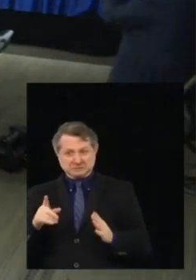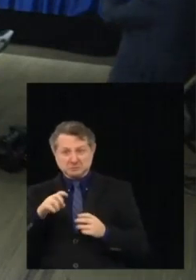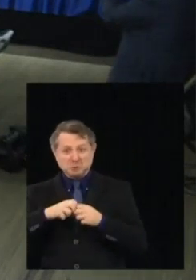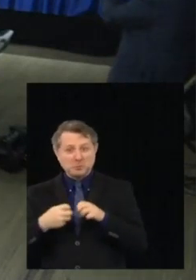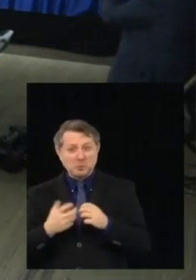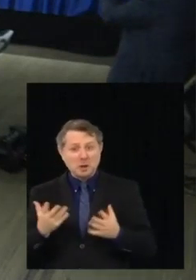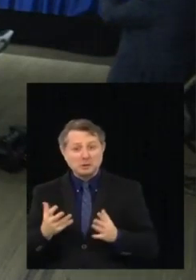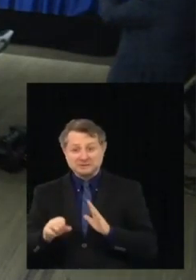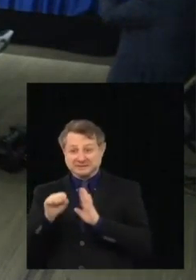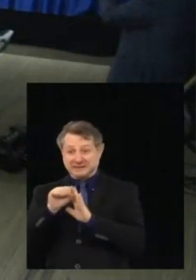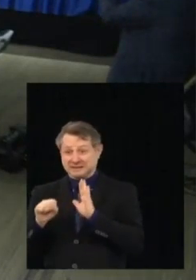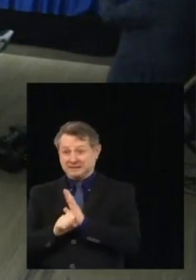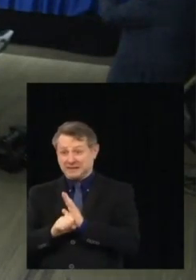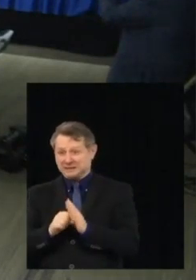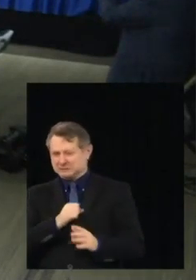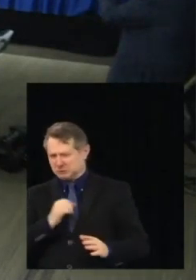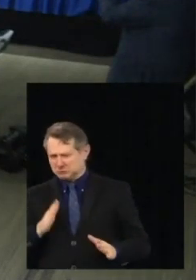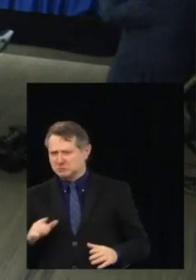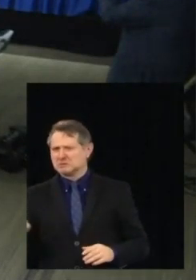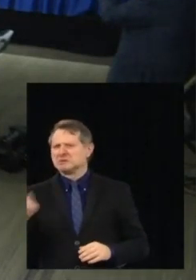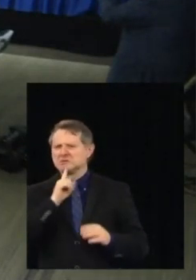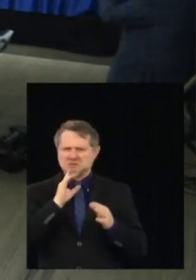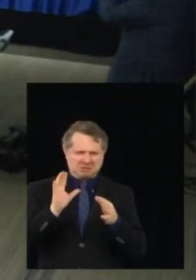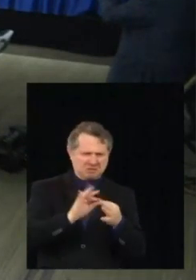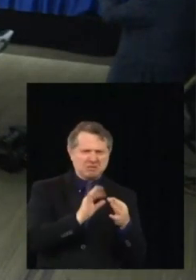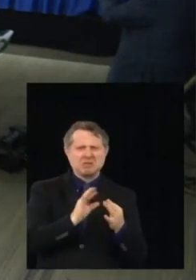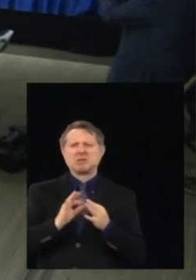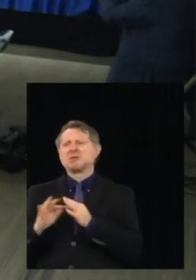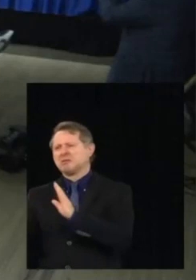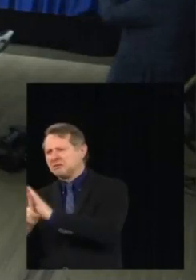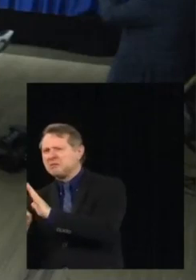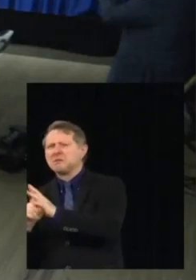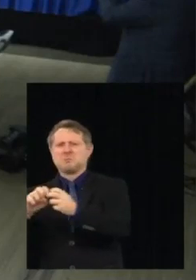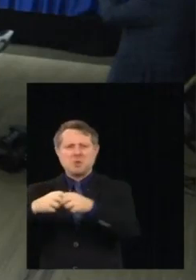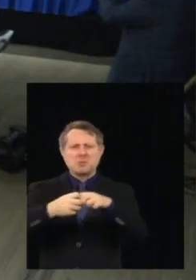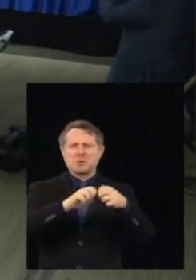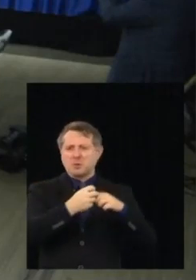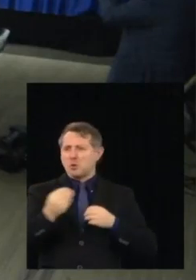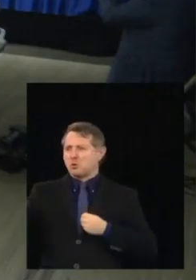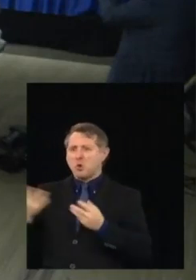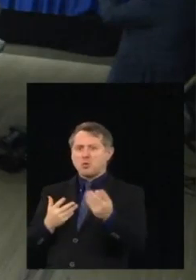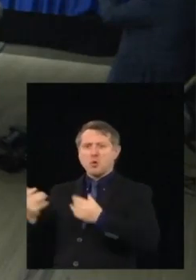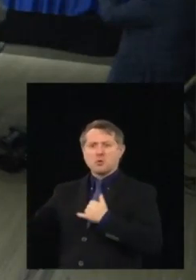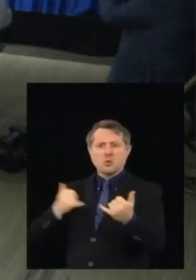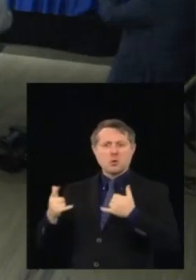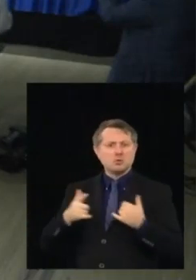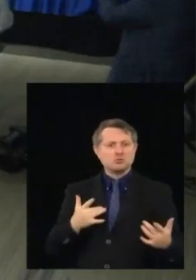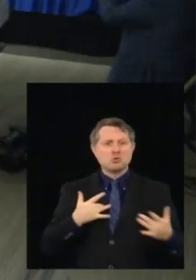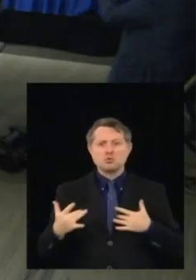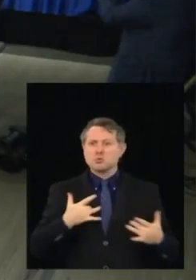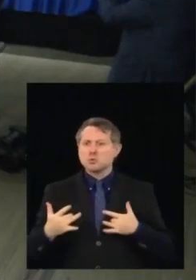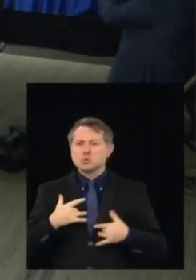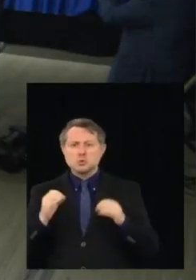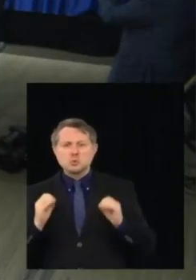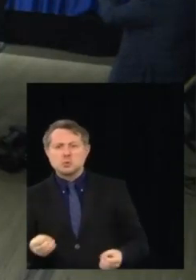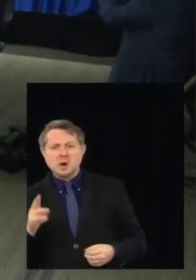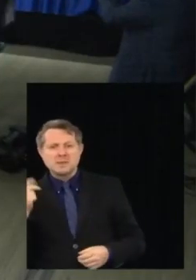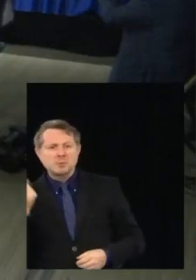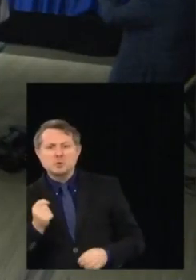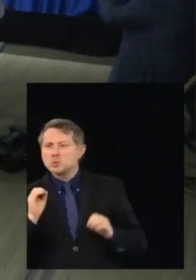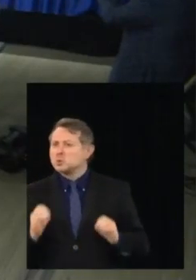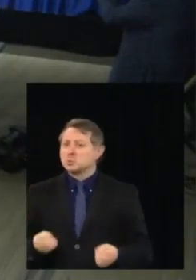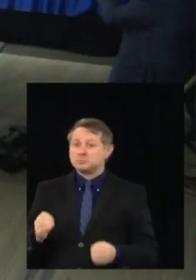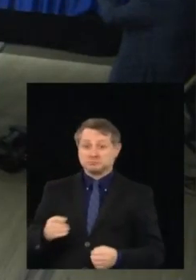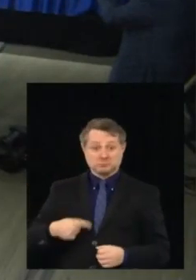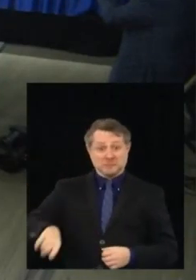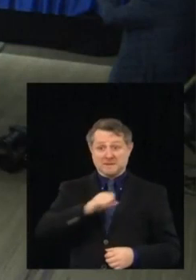Ritchie's office tells me today that they've had hundreds of calls this week from people that are still concerned. The senator, along with some other senators, started